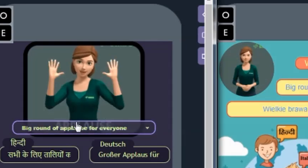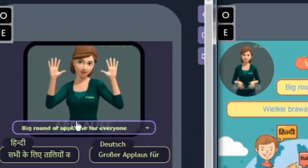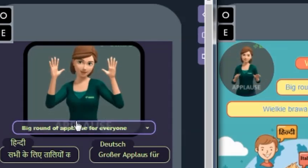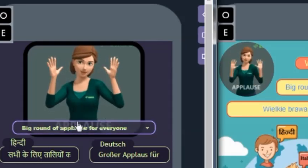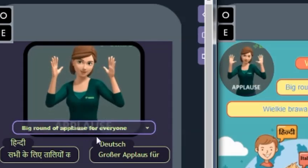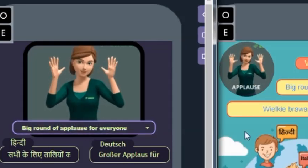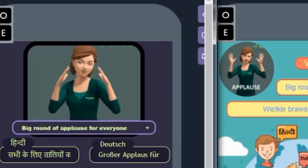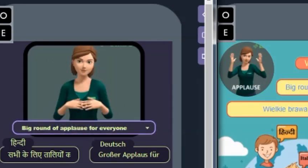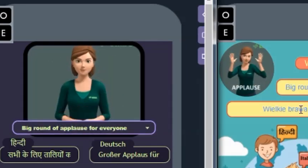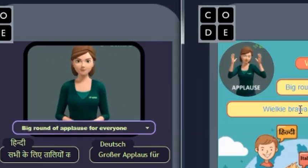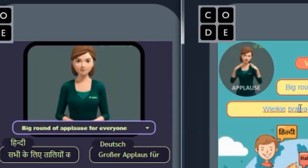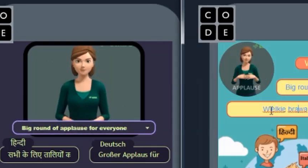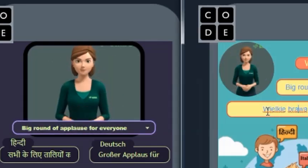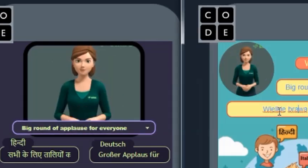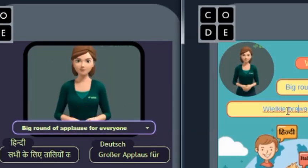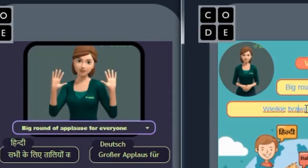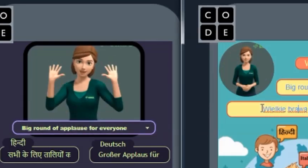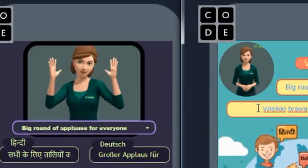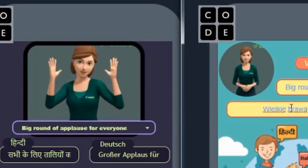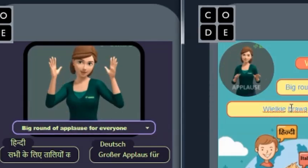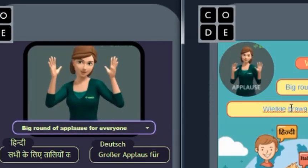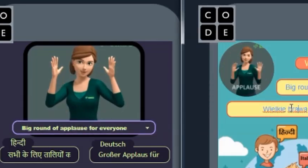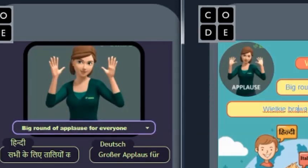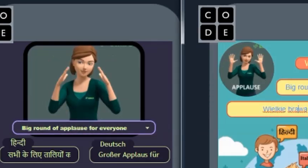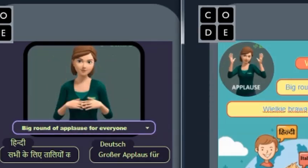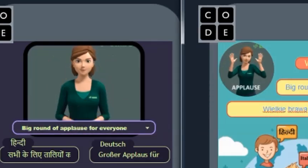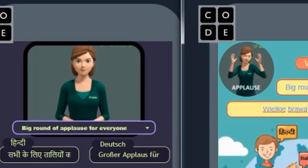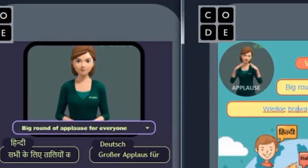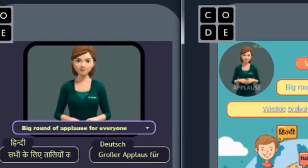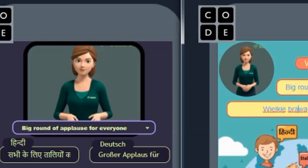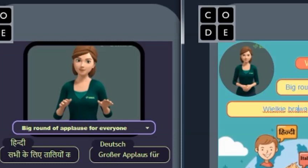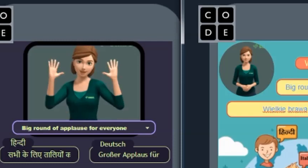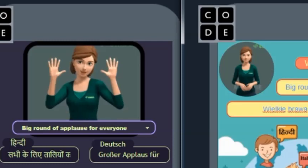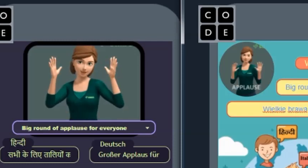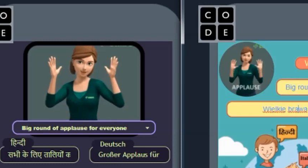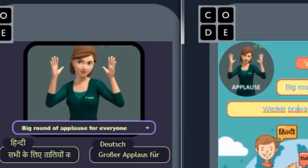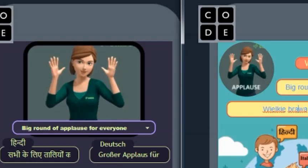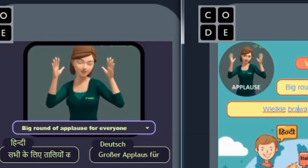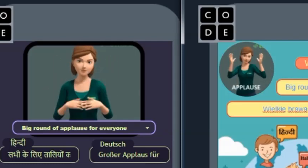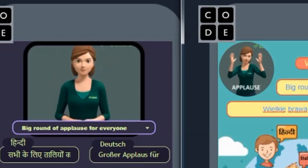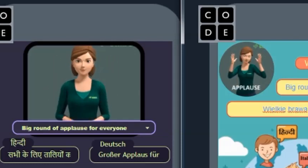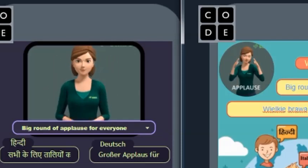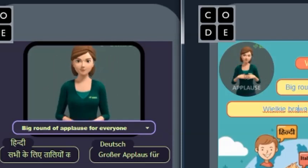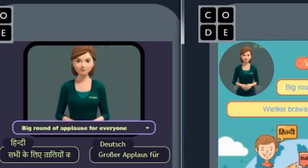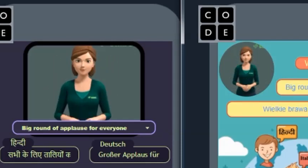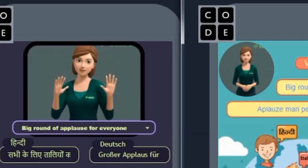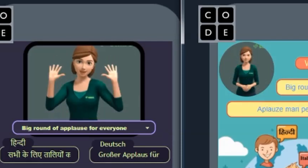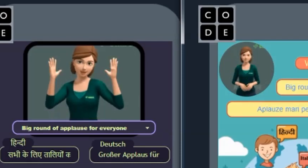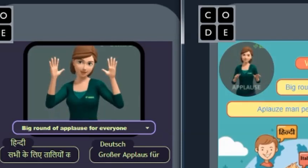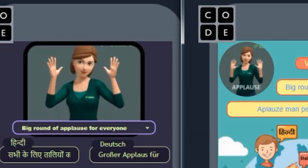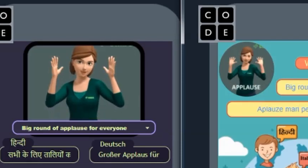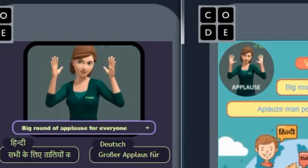this sentence, it is getting reflected over here. So if you'll hit this Magyar,